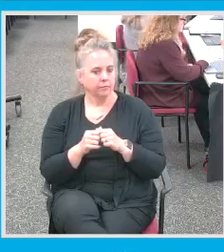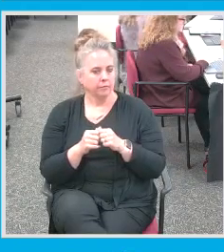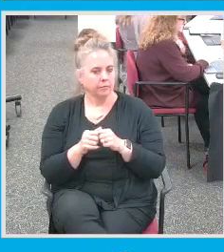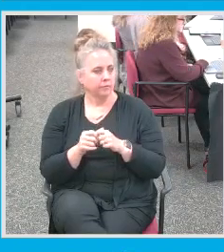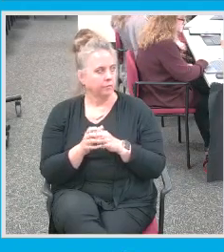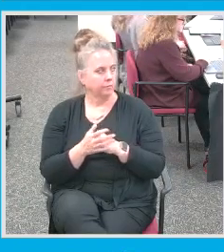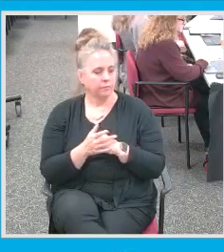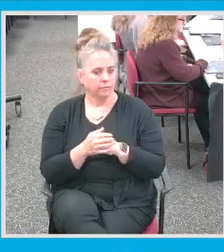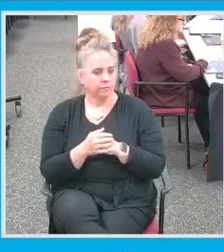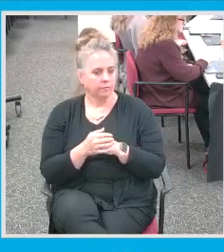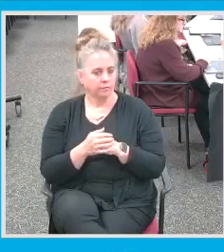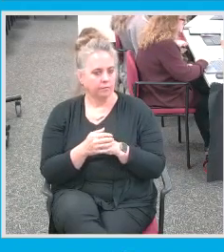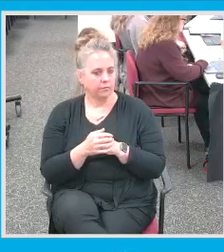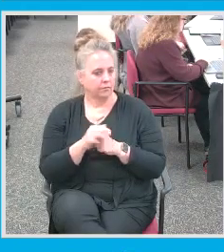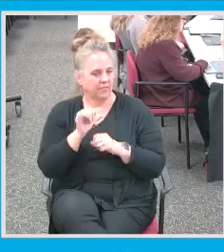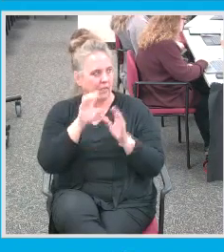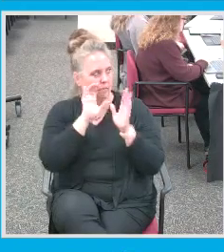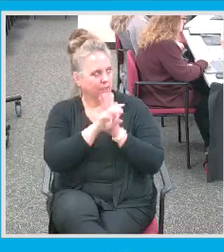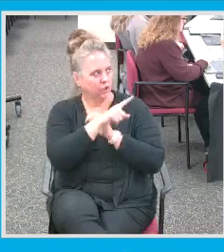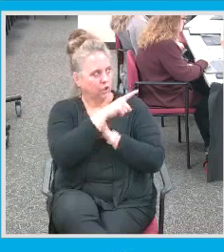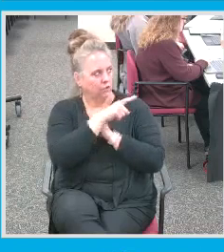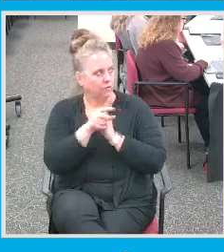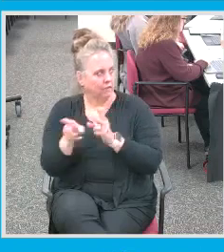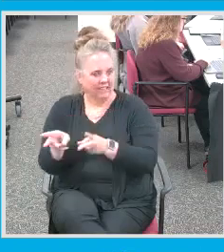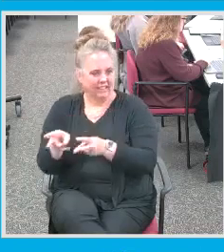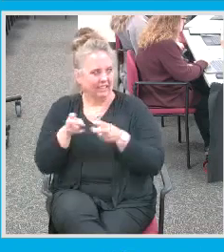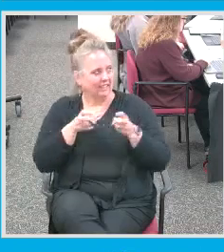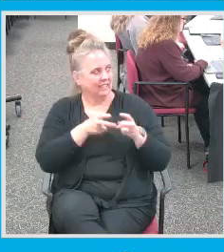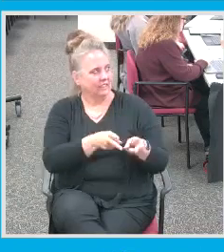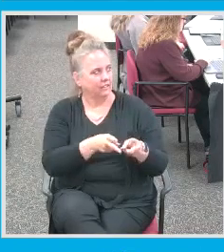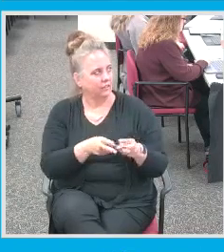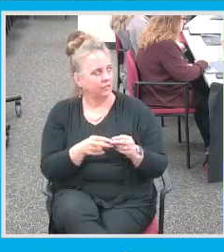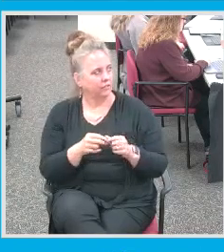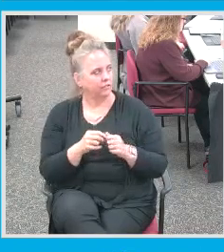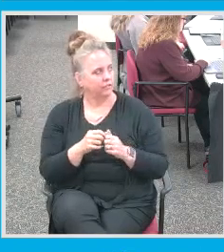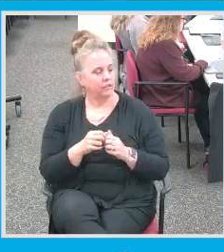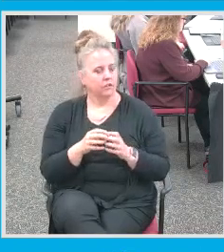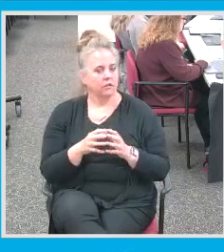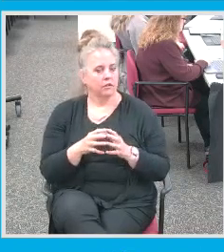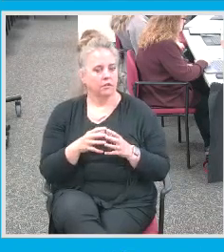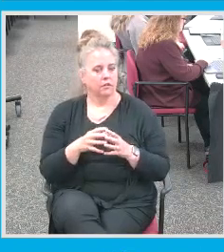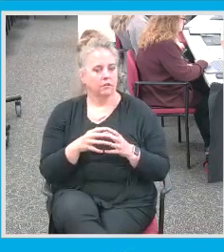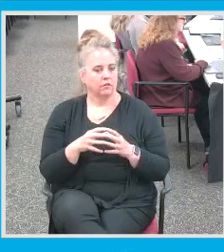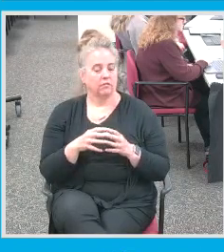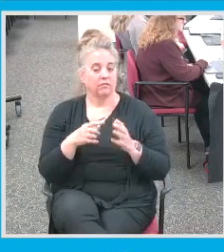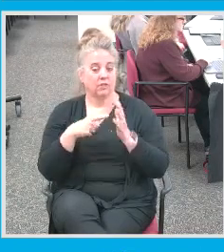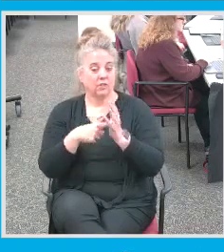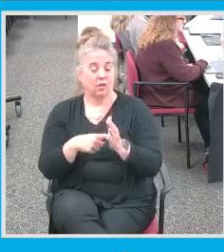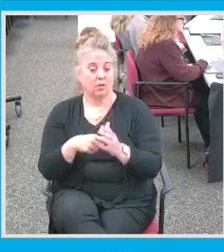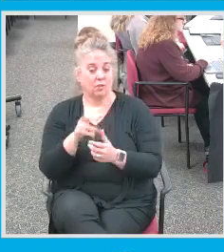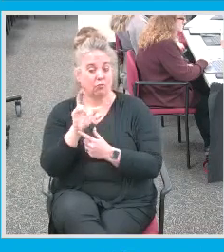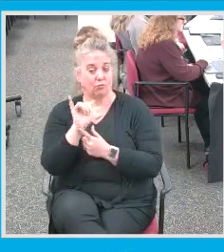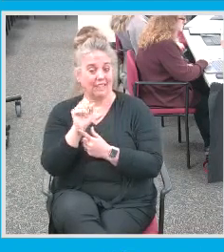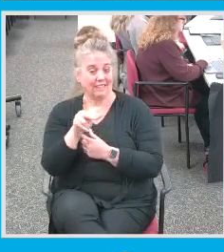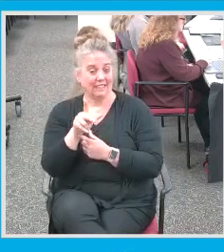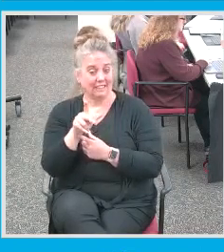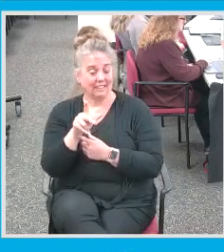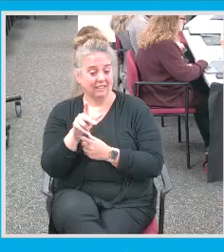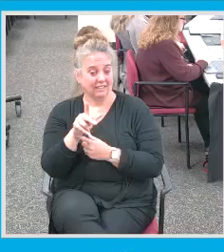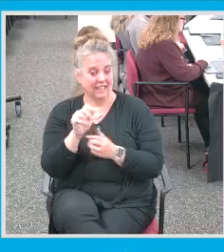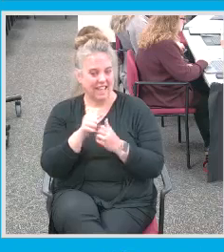on that one. Yes. Just to show the risks that we're trying to talk about mitigating here and